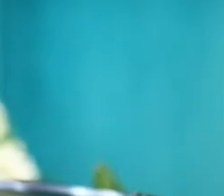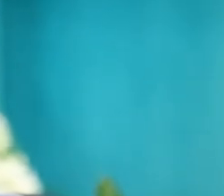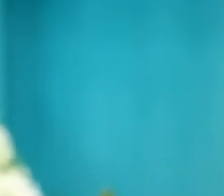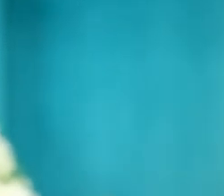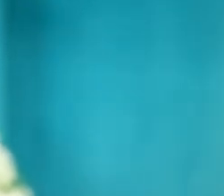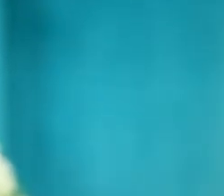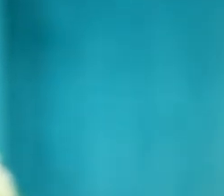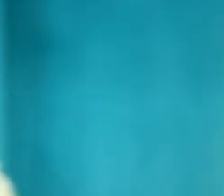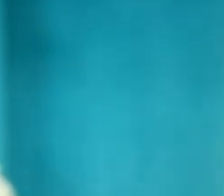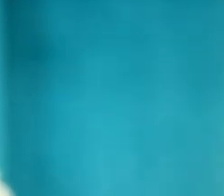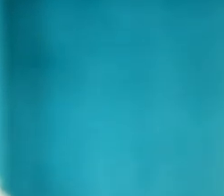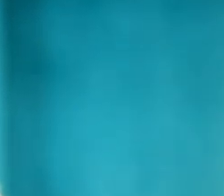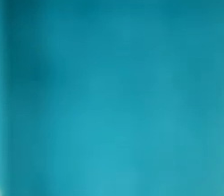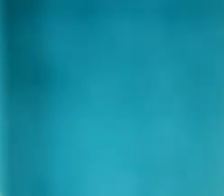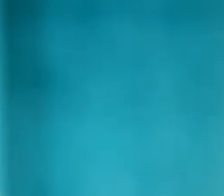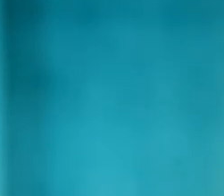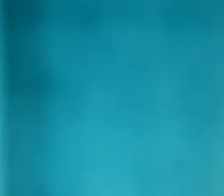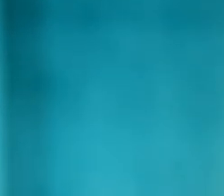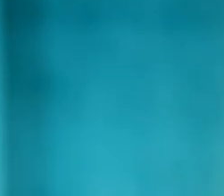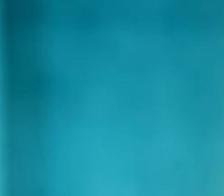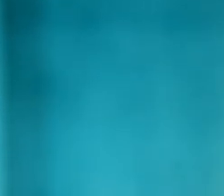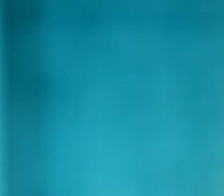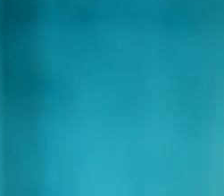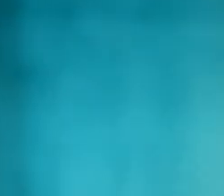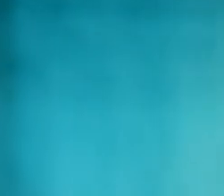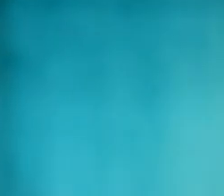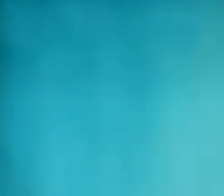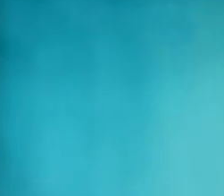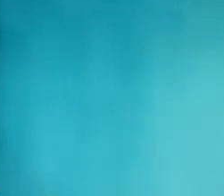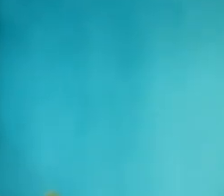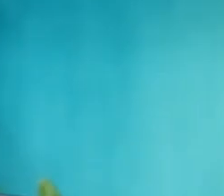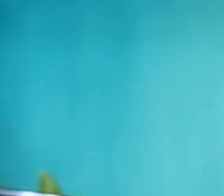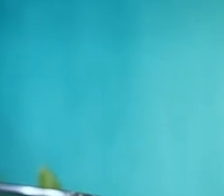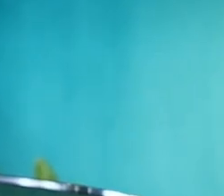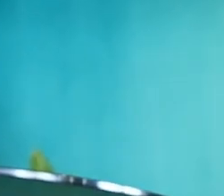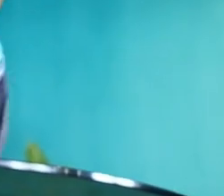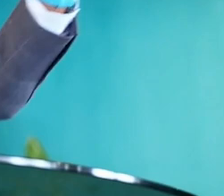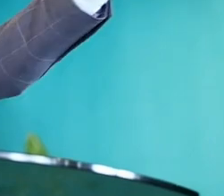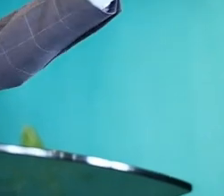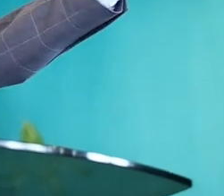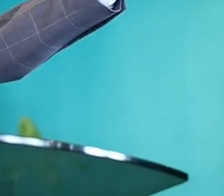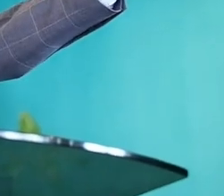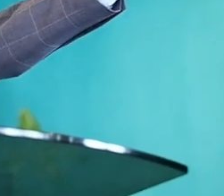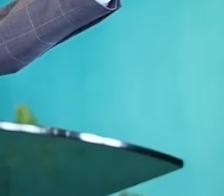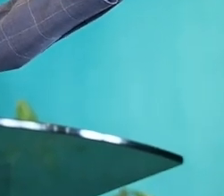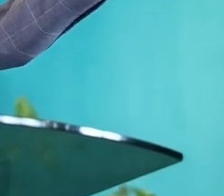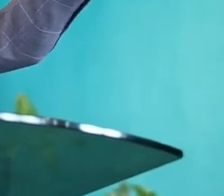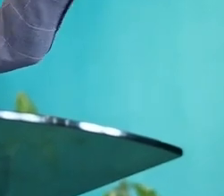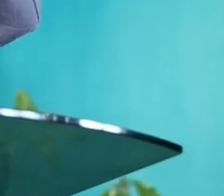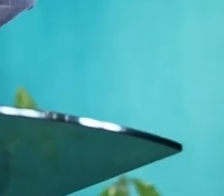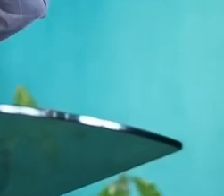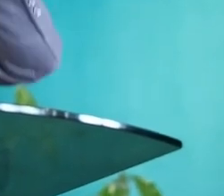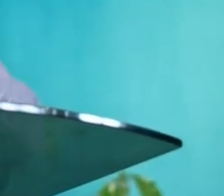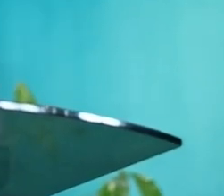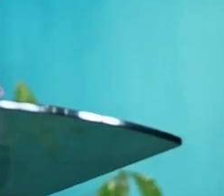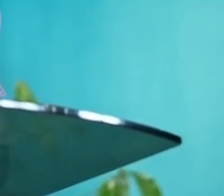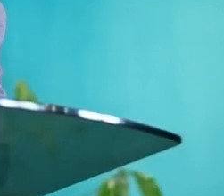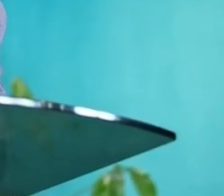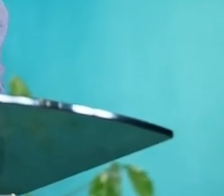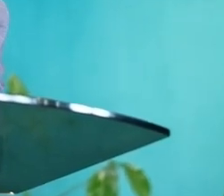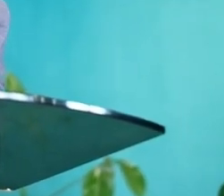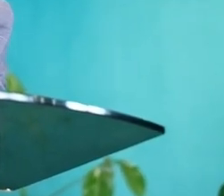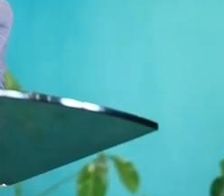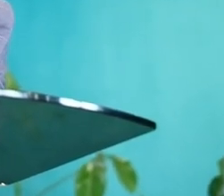when people see us, they'll be able to see Christ in each one of us. And they'll also become followers